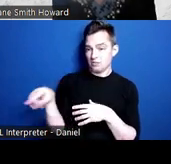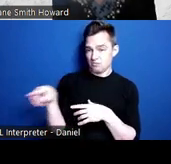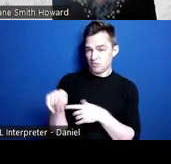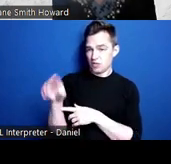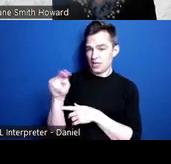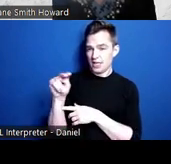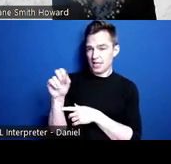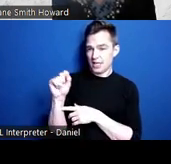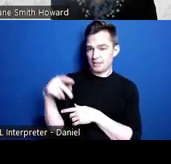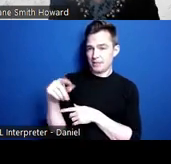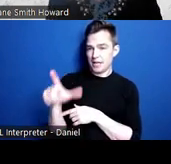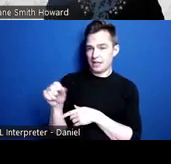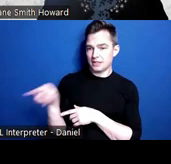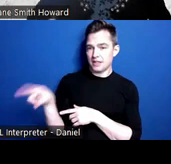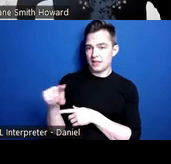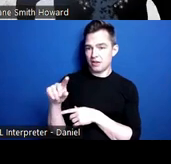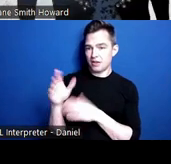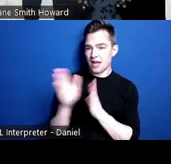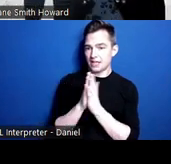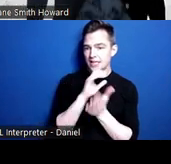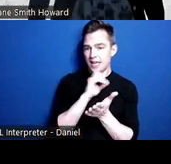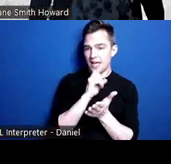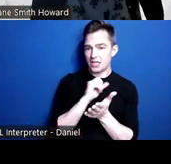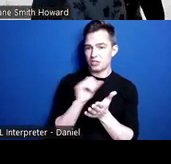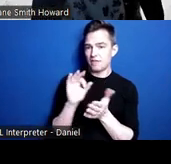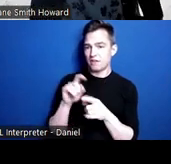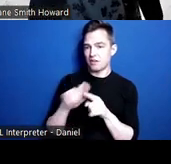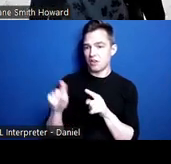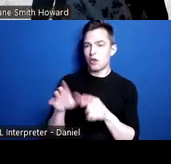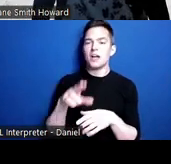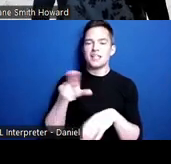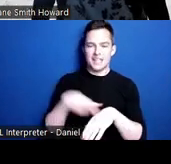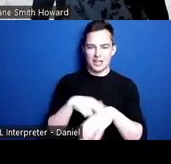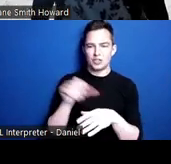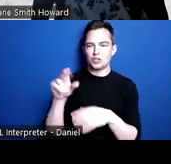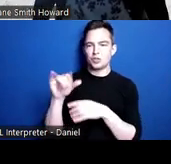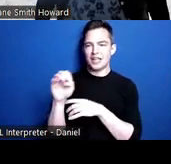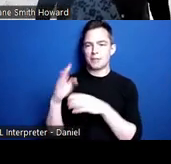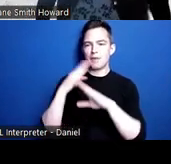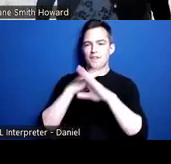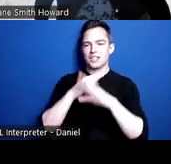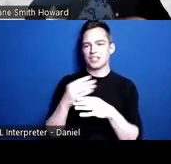NSPLs asking age of National Suicide Prevention Lifelines? Thank you.